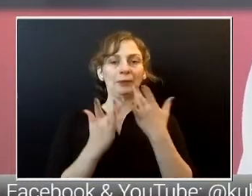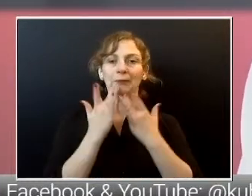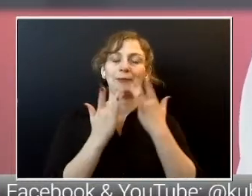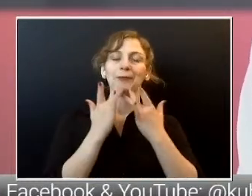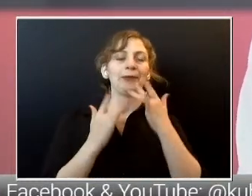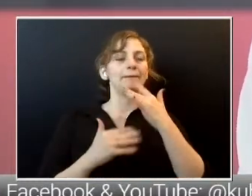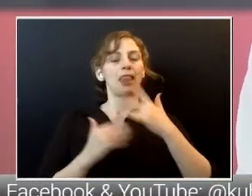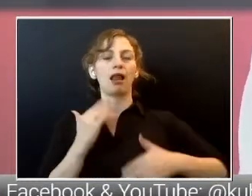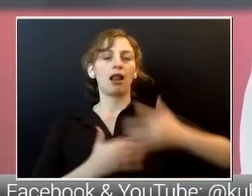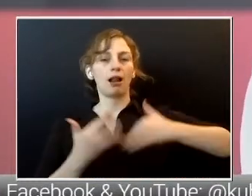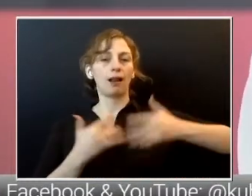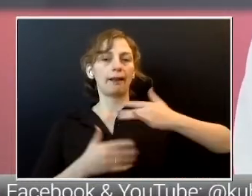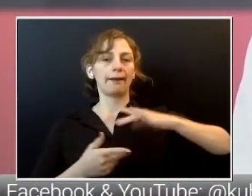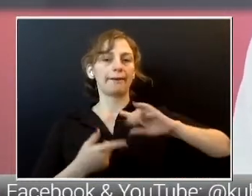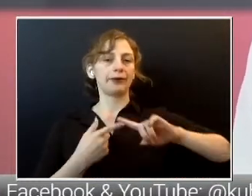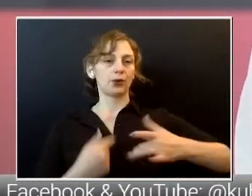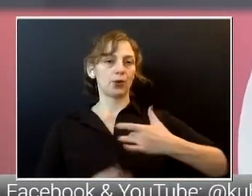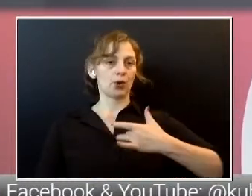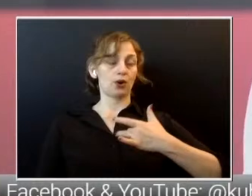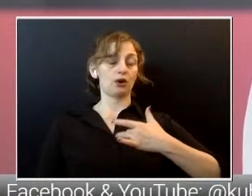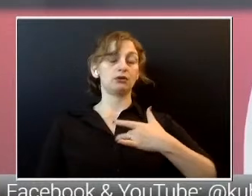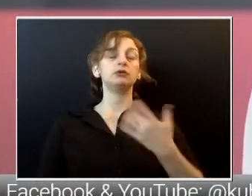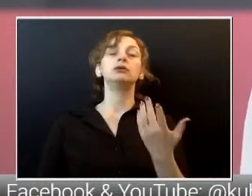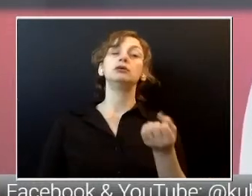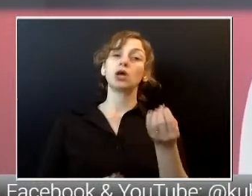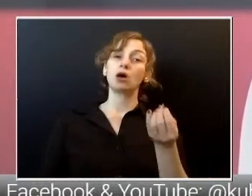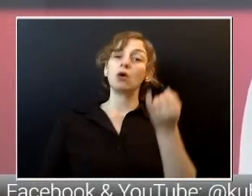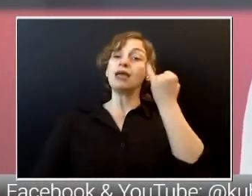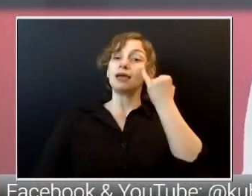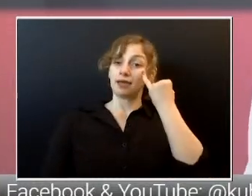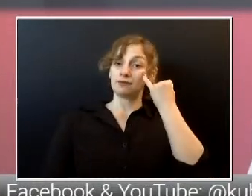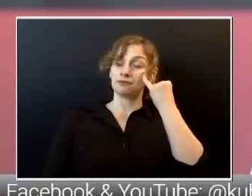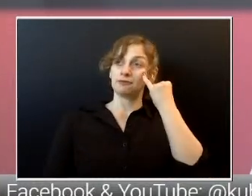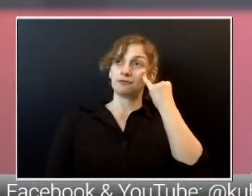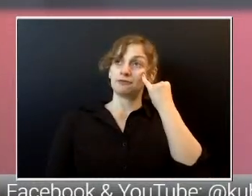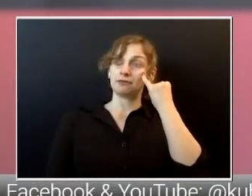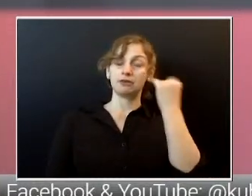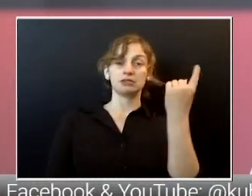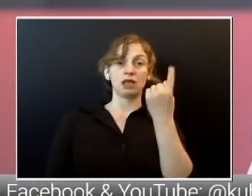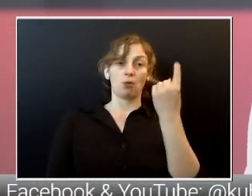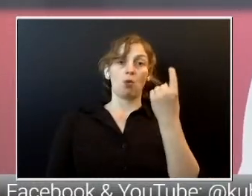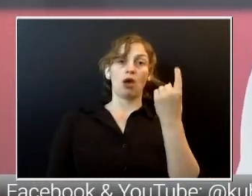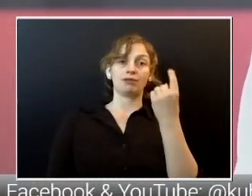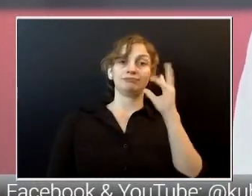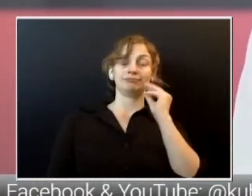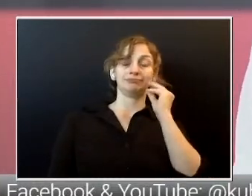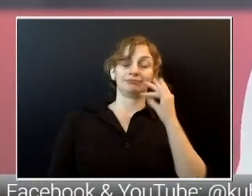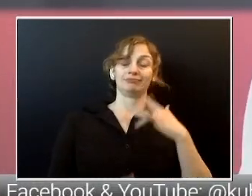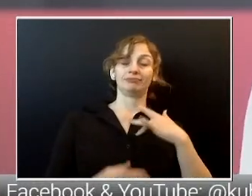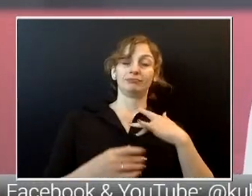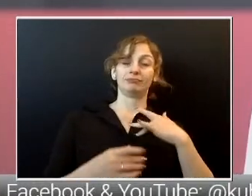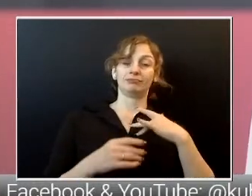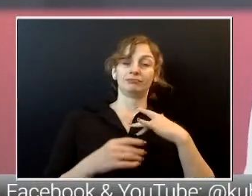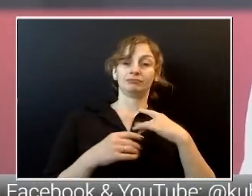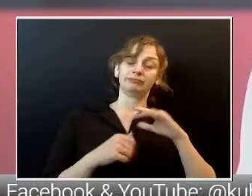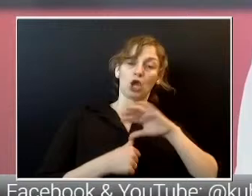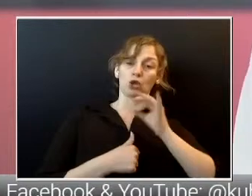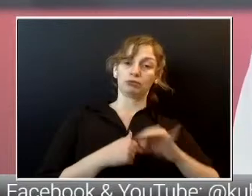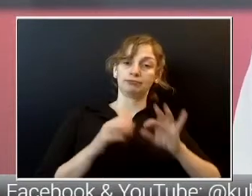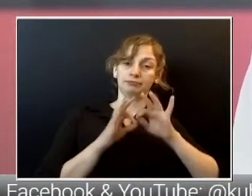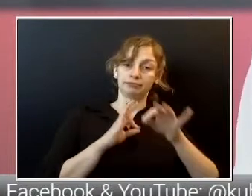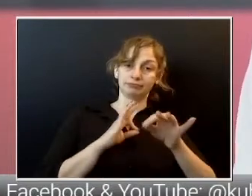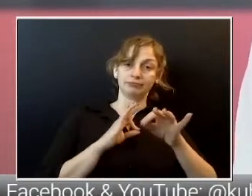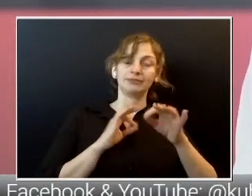that present with this can present with dissection of the coronary arteries that involve the heart,